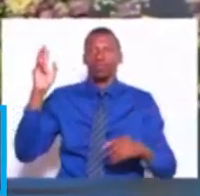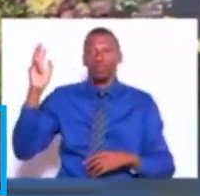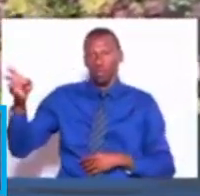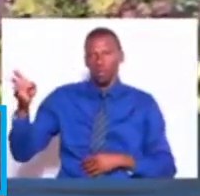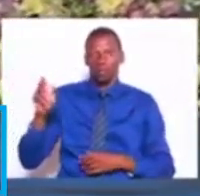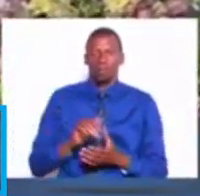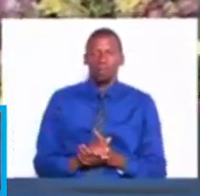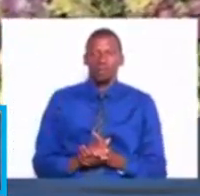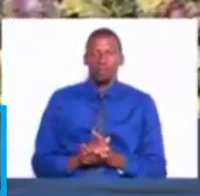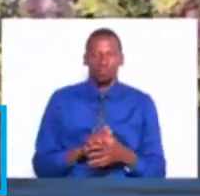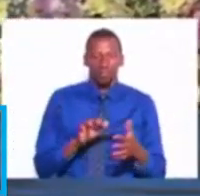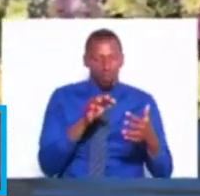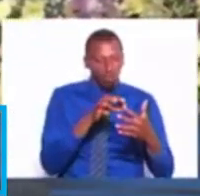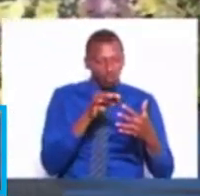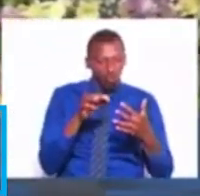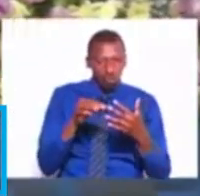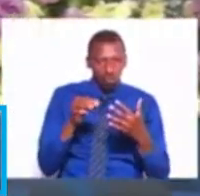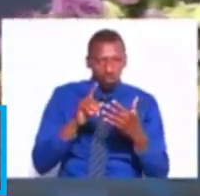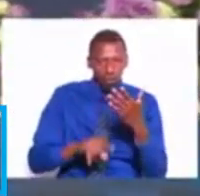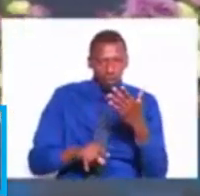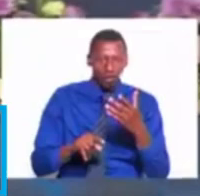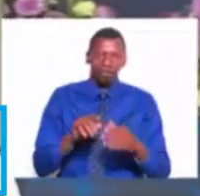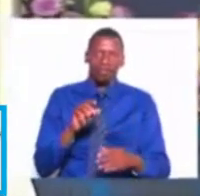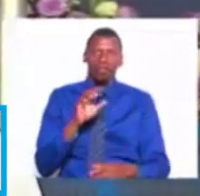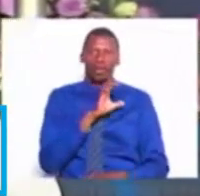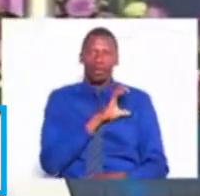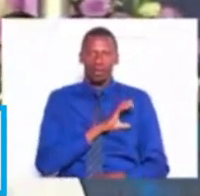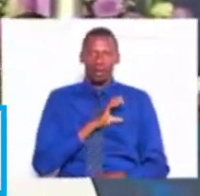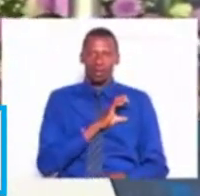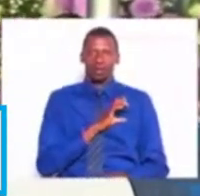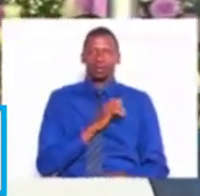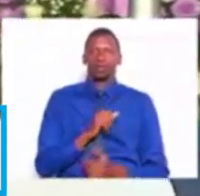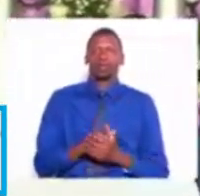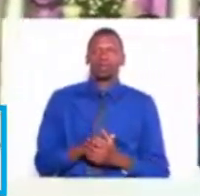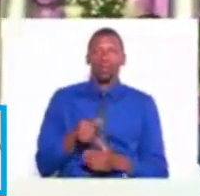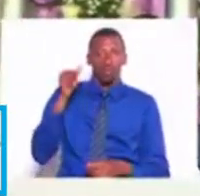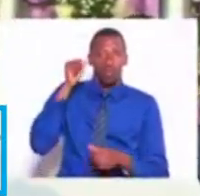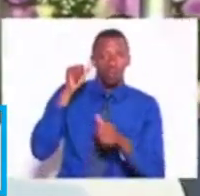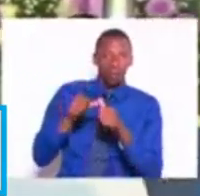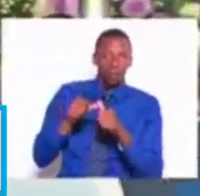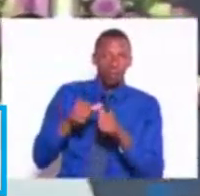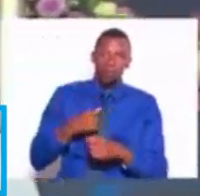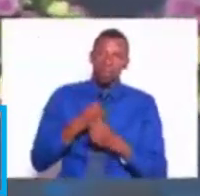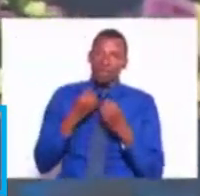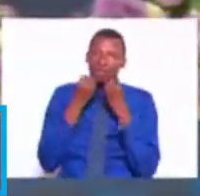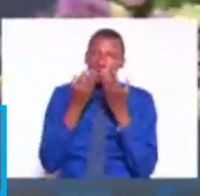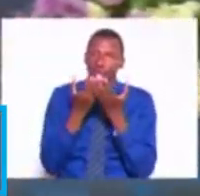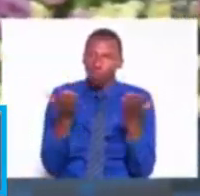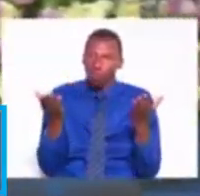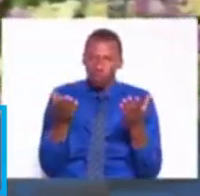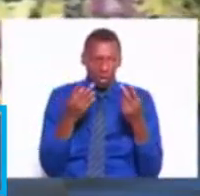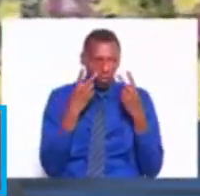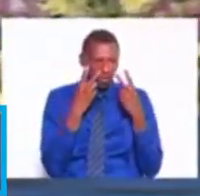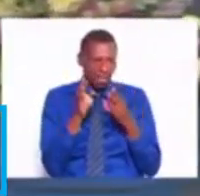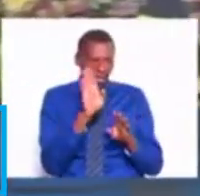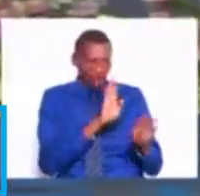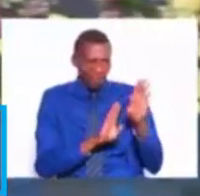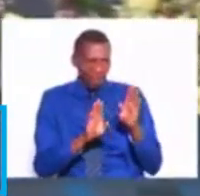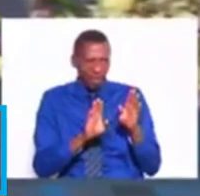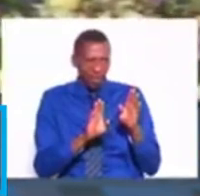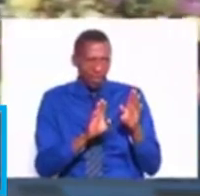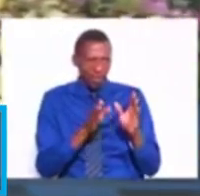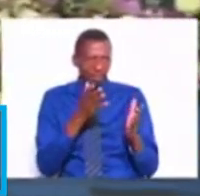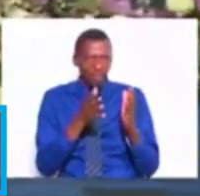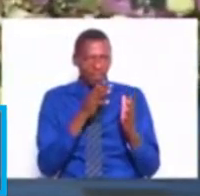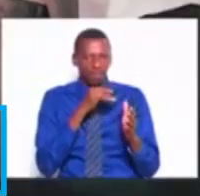Choose the character. You remember this? I told you behavior may fool you,